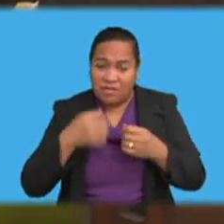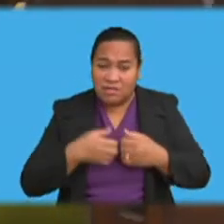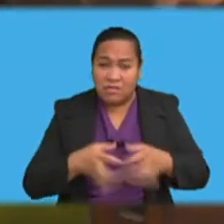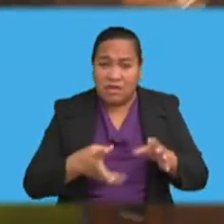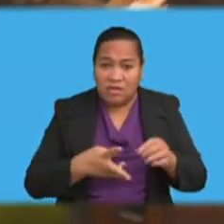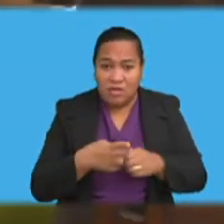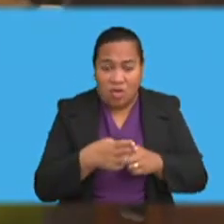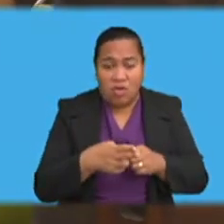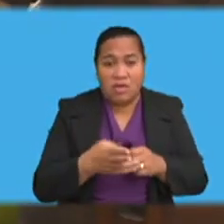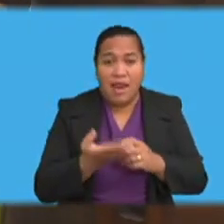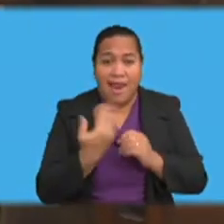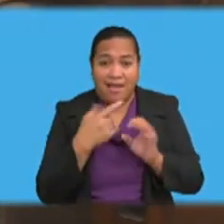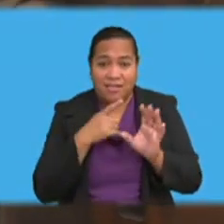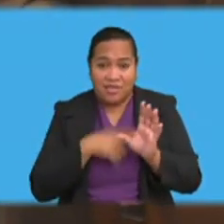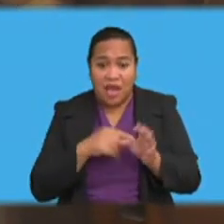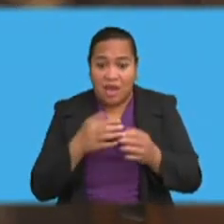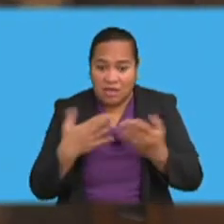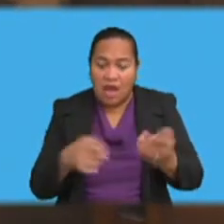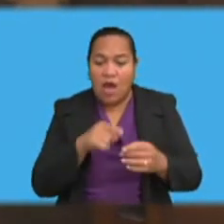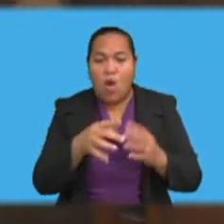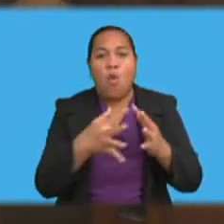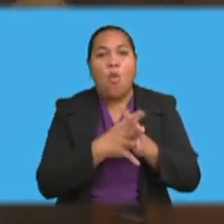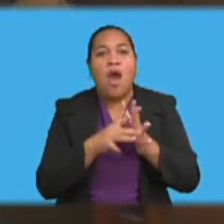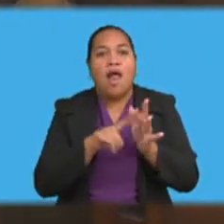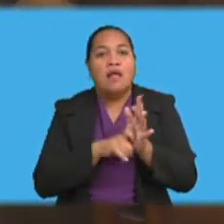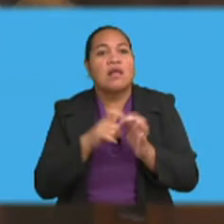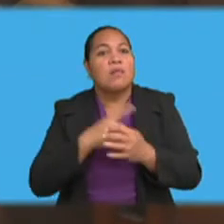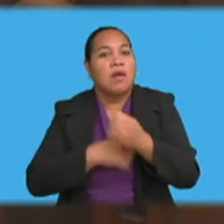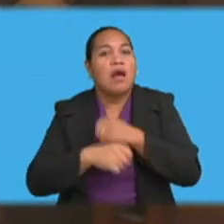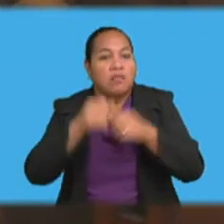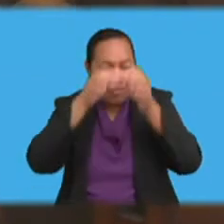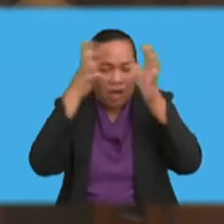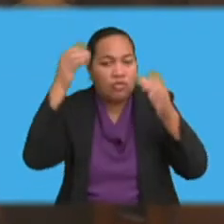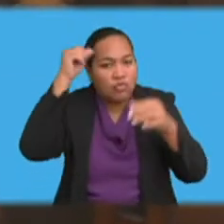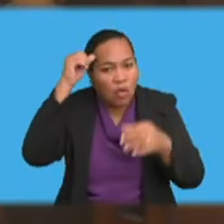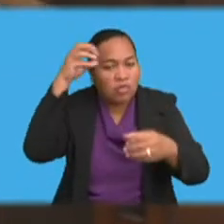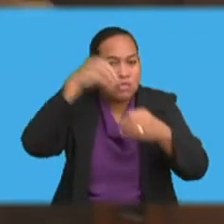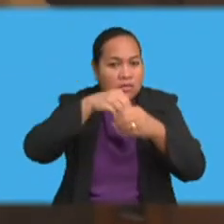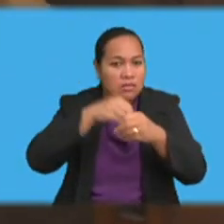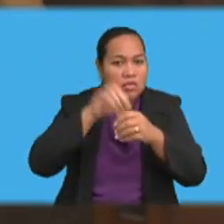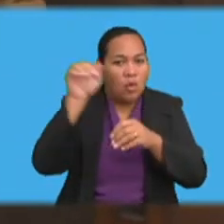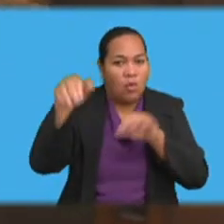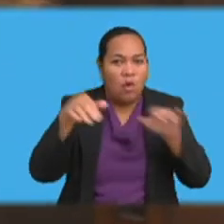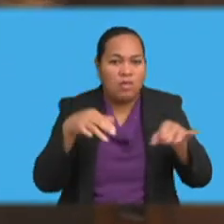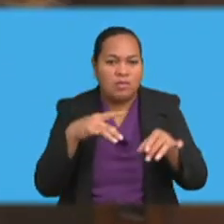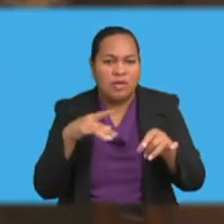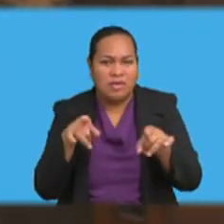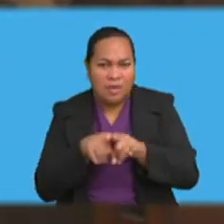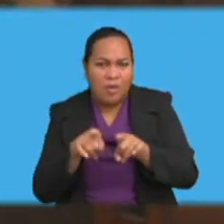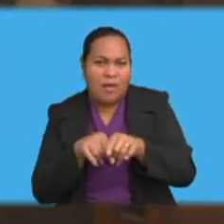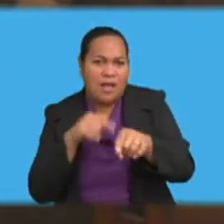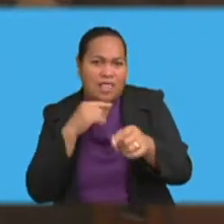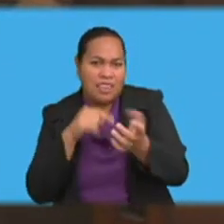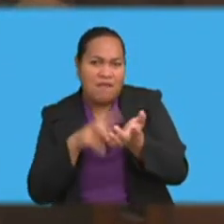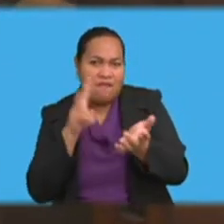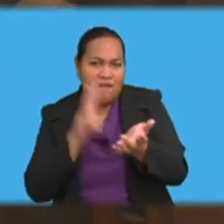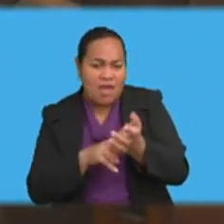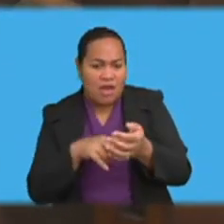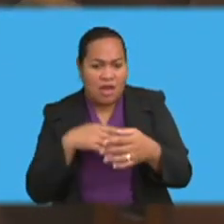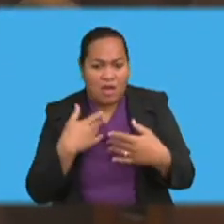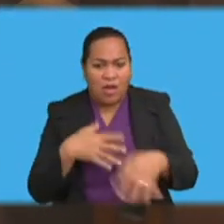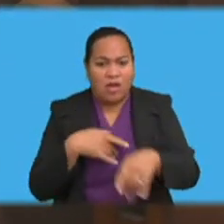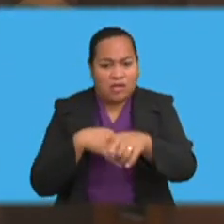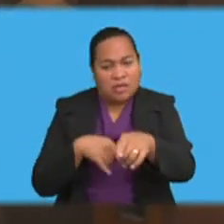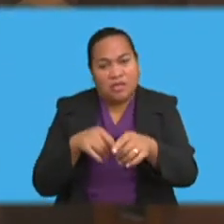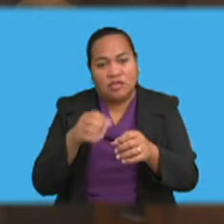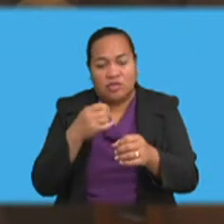year, Walesi has become a household name. It is indeed heartening to hear how something as simple as a television broadcasting is putting smiles on the faces